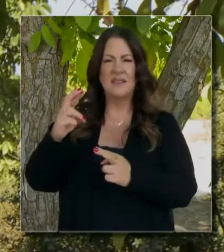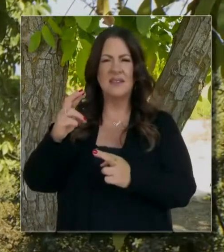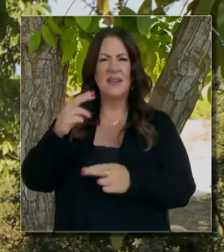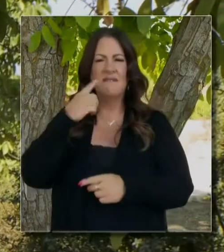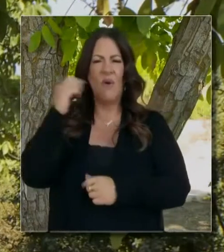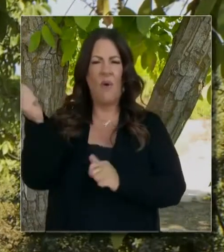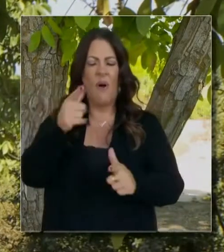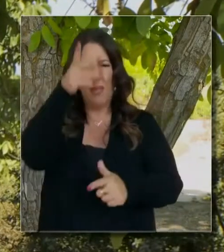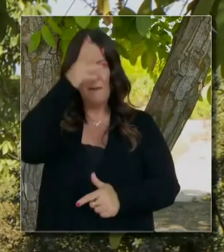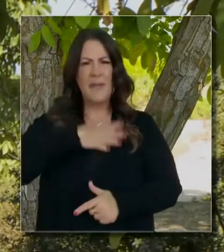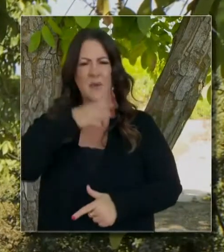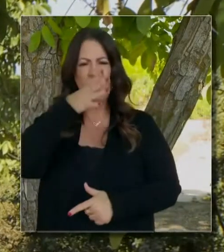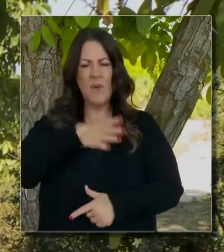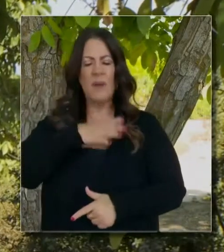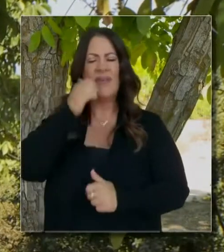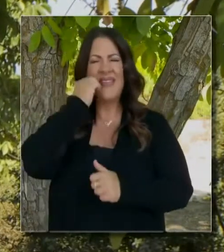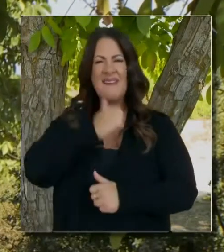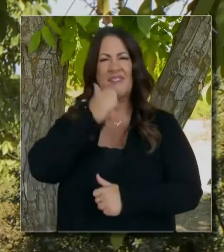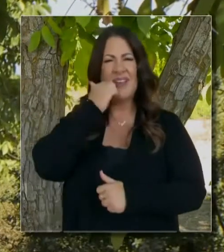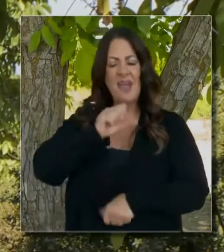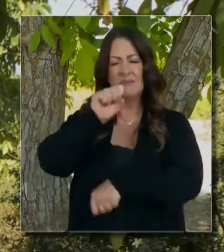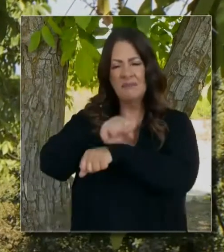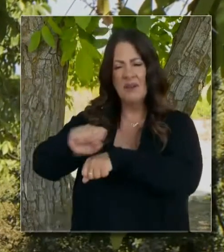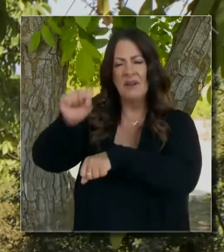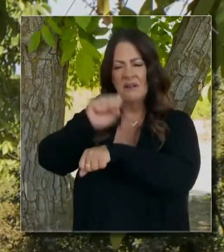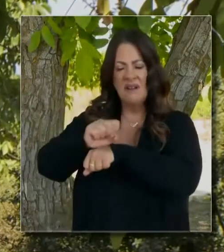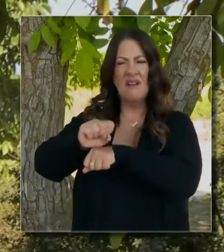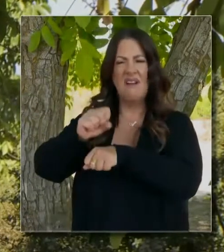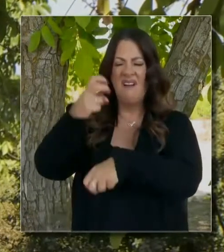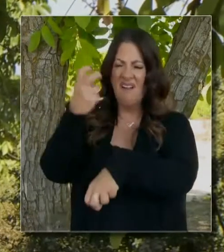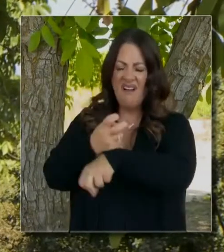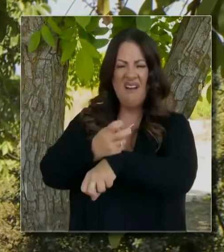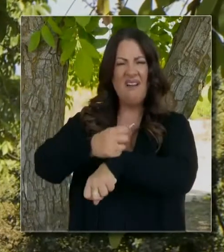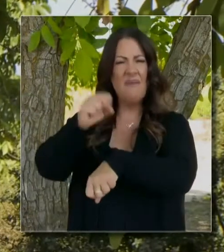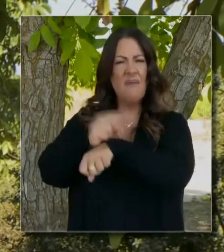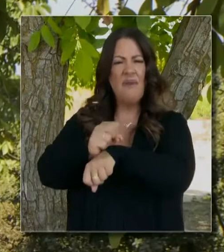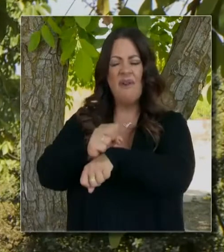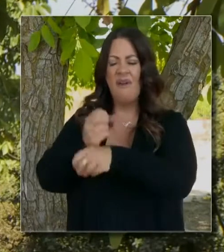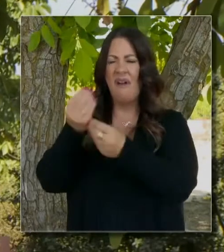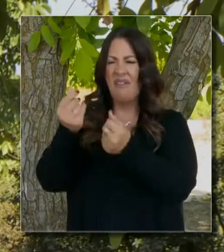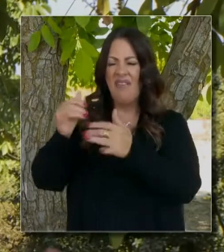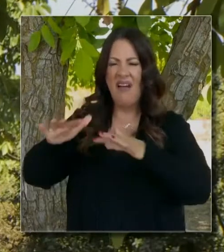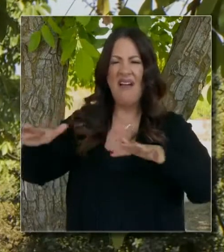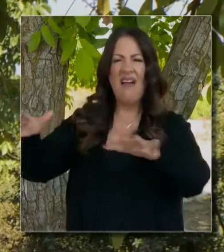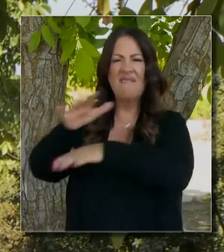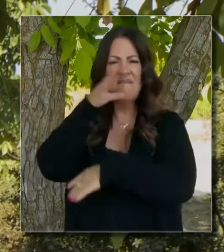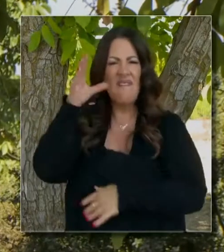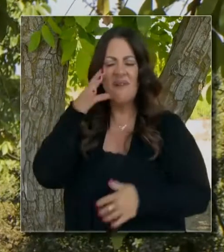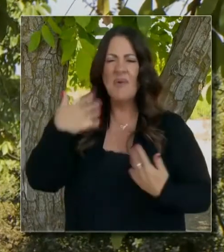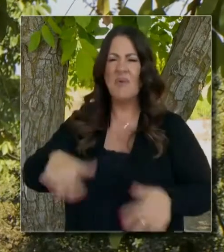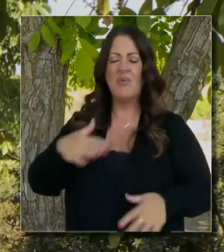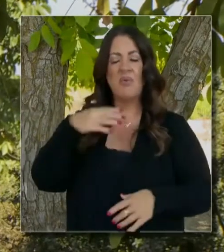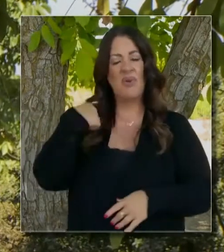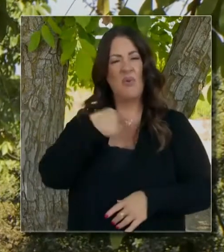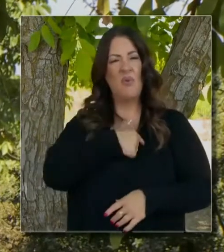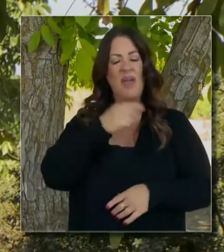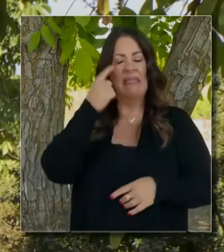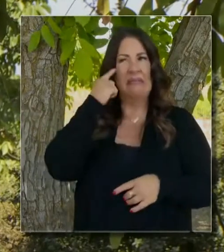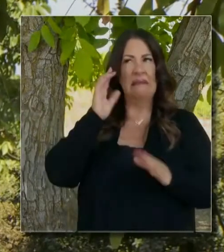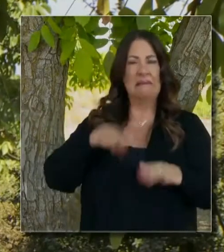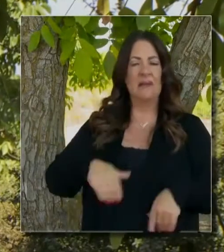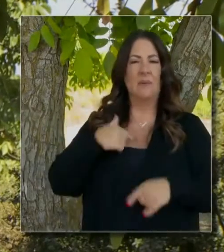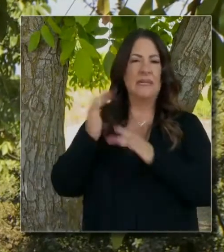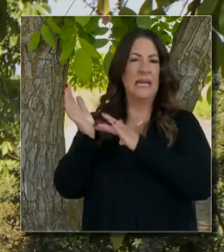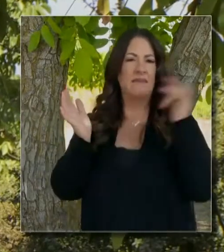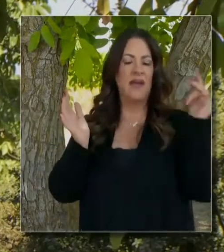and women that are out there every single day doing the hard work that we often take for granted when we're out